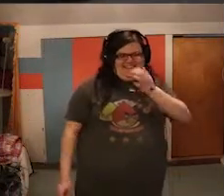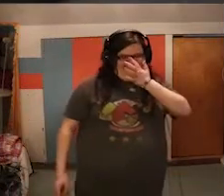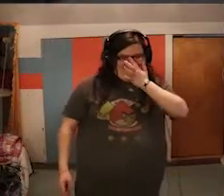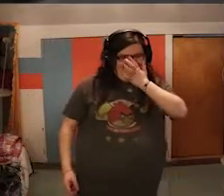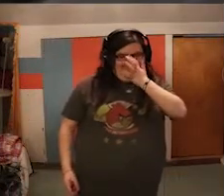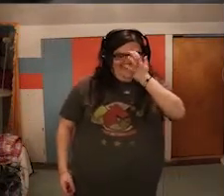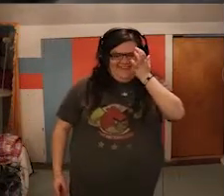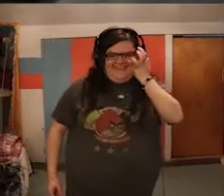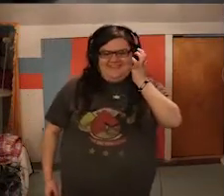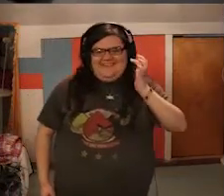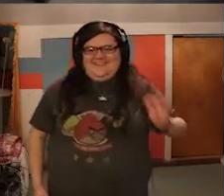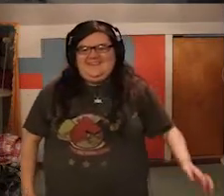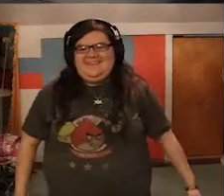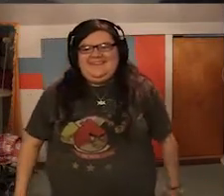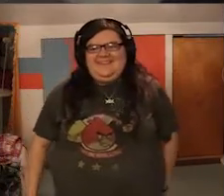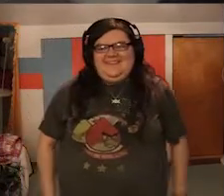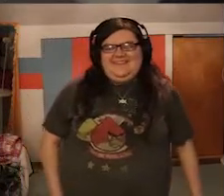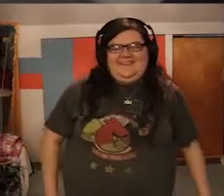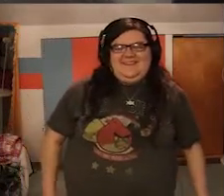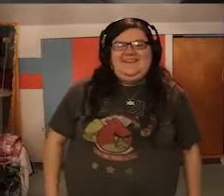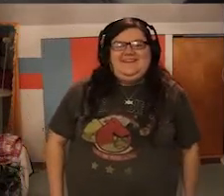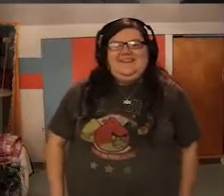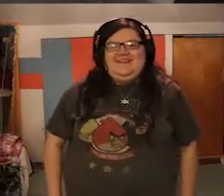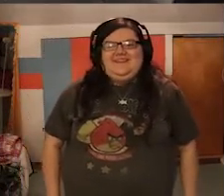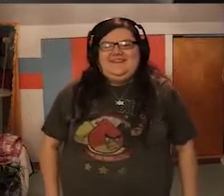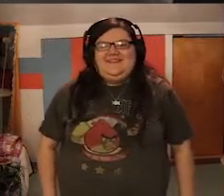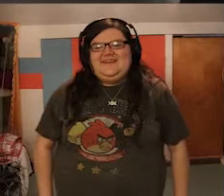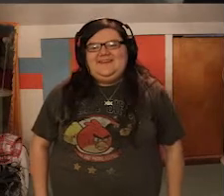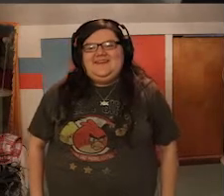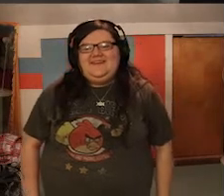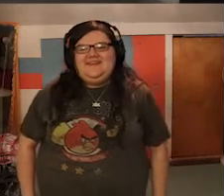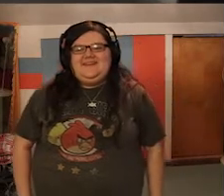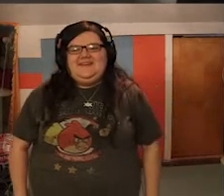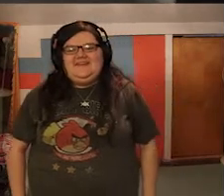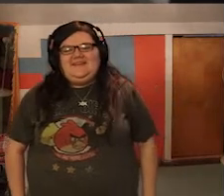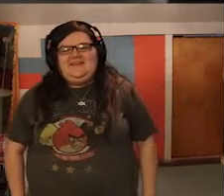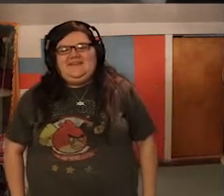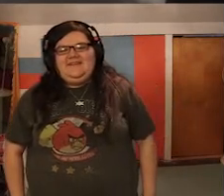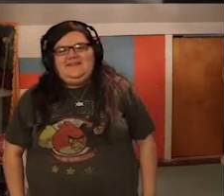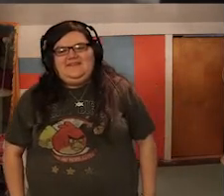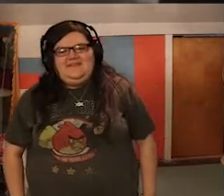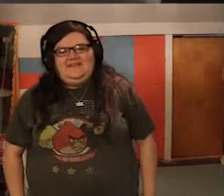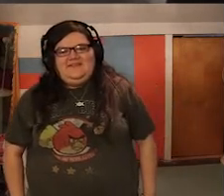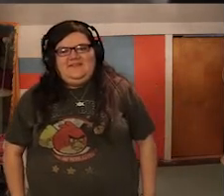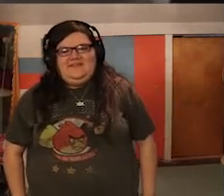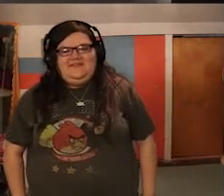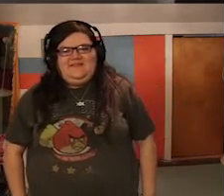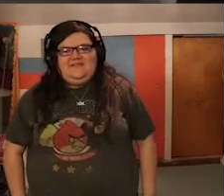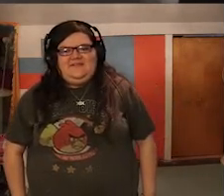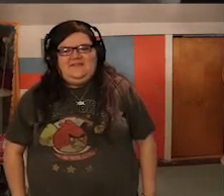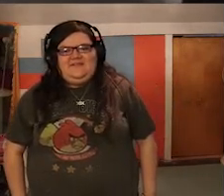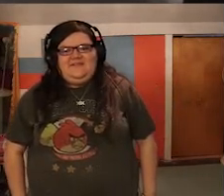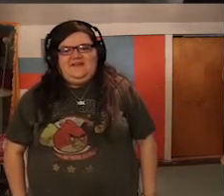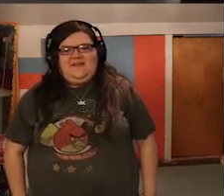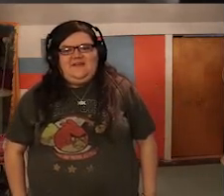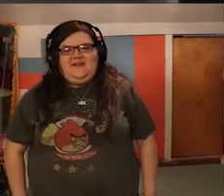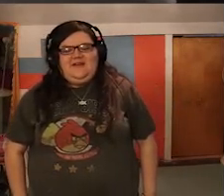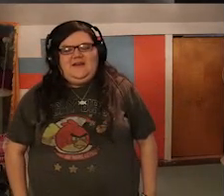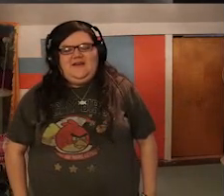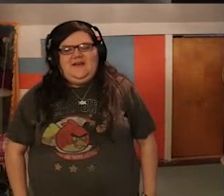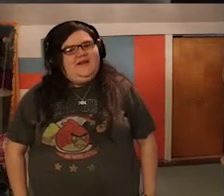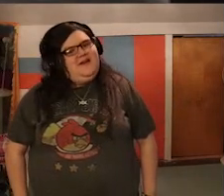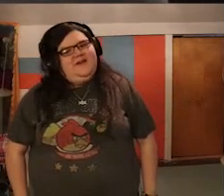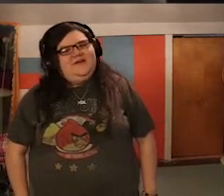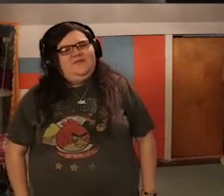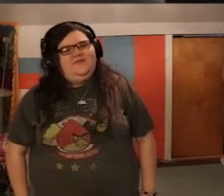Please don't be red. It's orange. I was about to say, that's not the colour I despise for nails, so that's fine. What, red is the one you despise? Yeah, I really